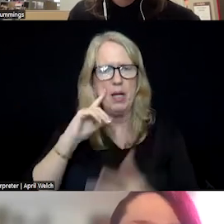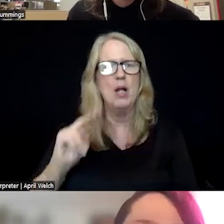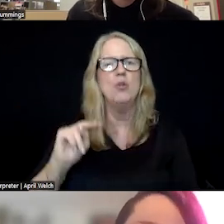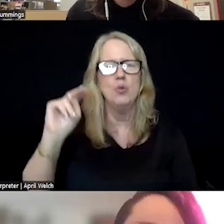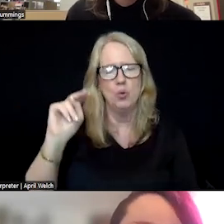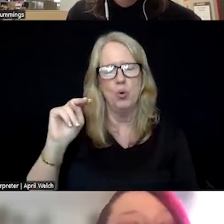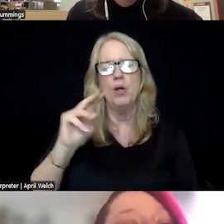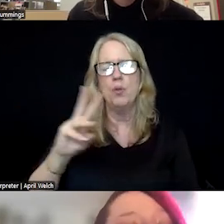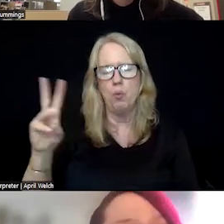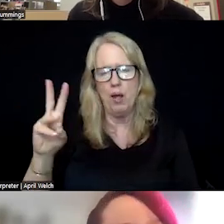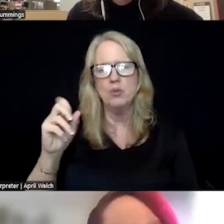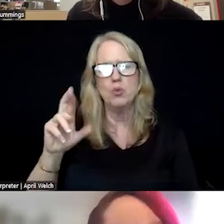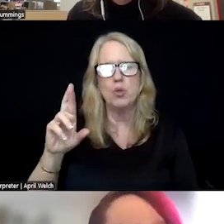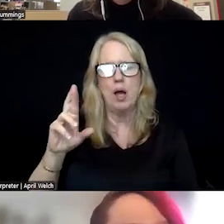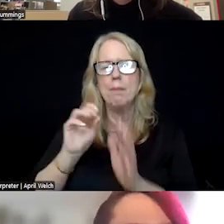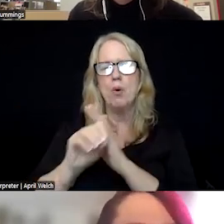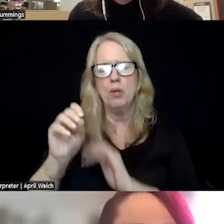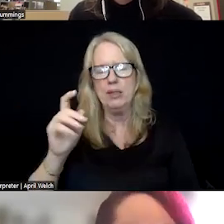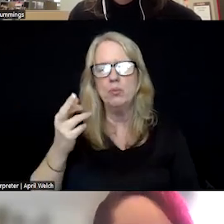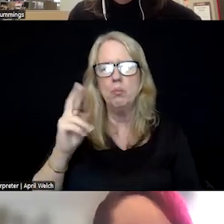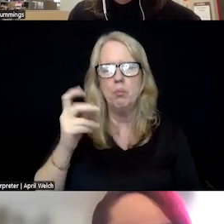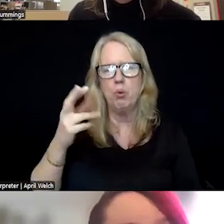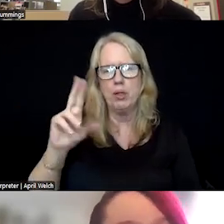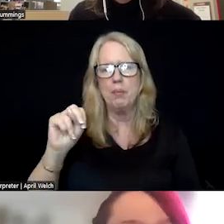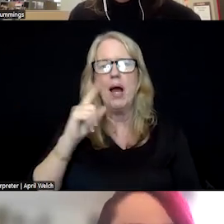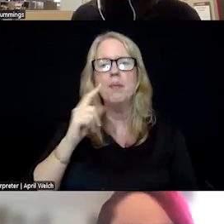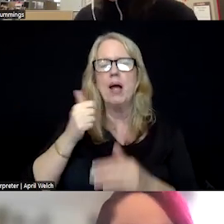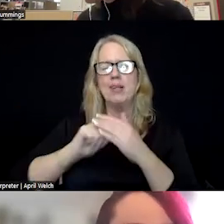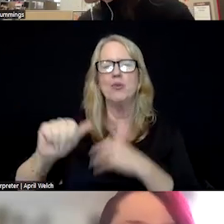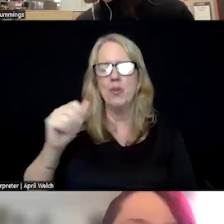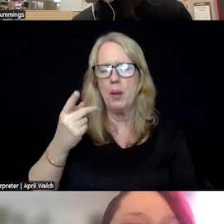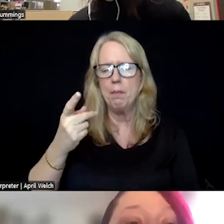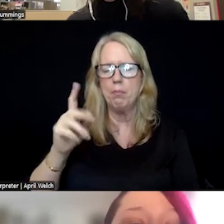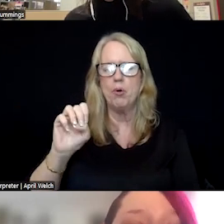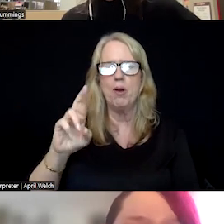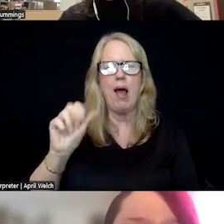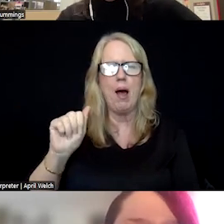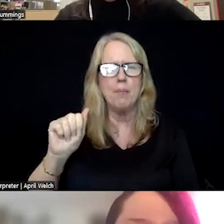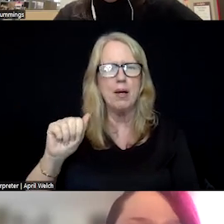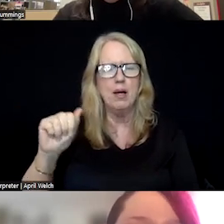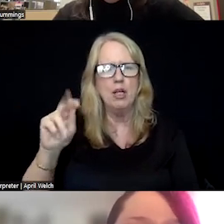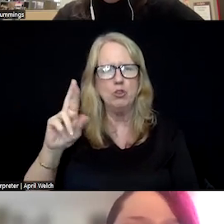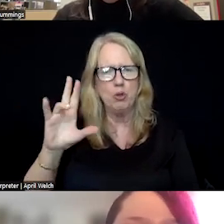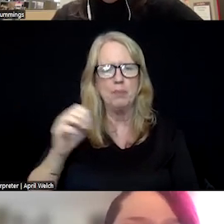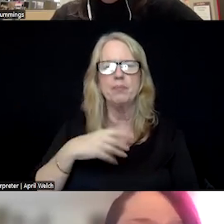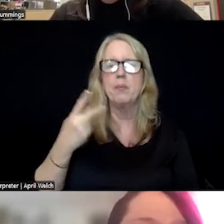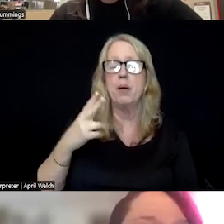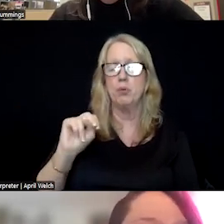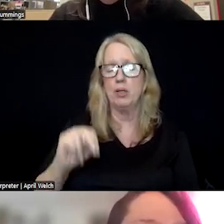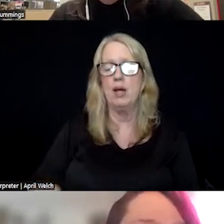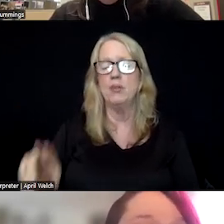Area Indian Health Board. I am a member of the Puyallup tribe in Washington State, and my pronouns are they,